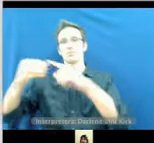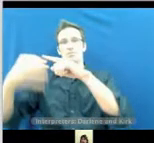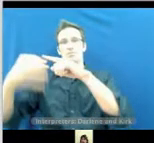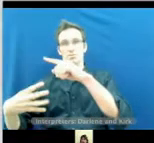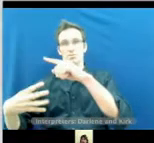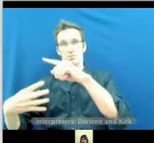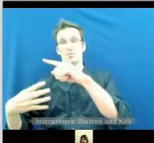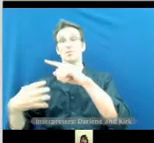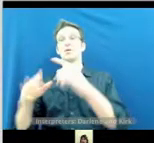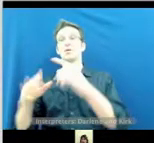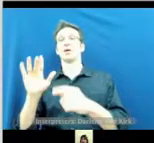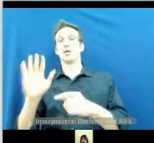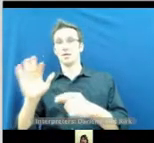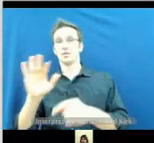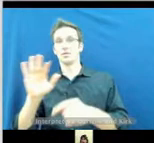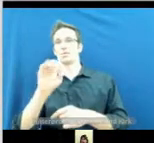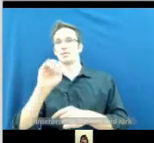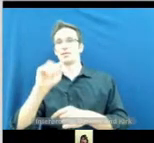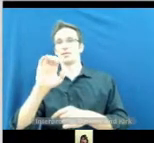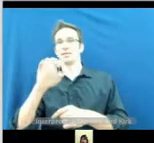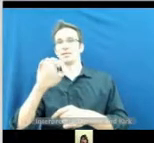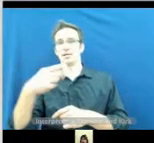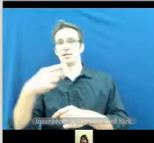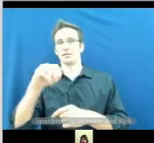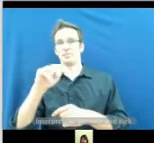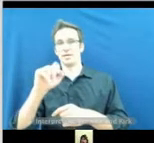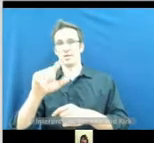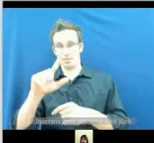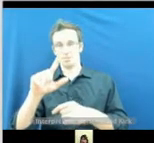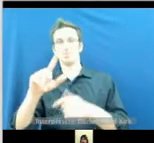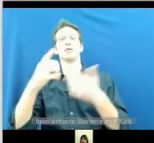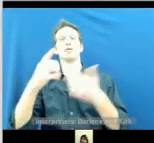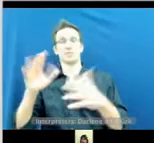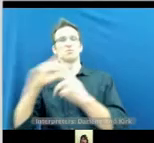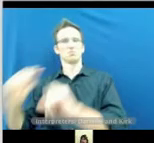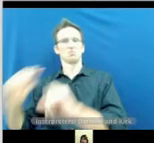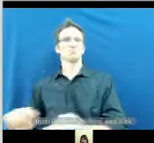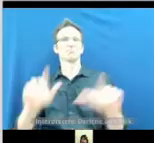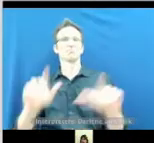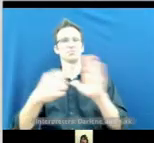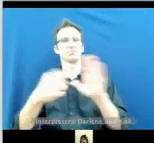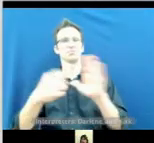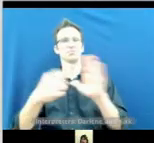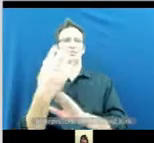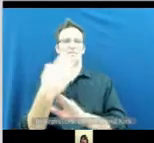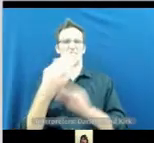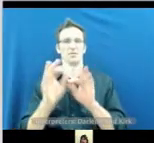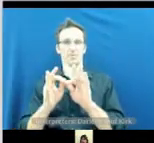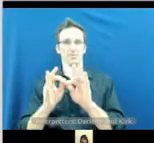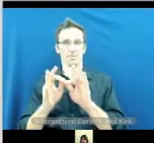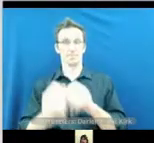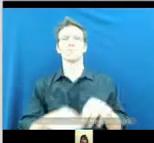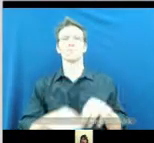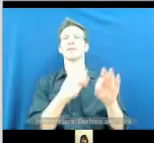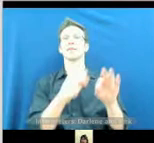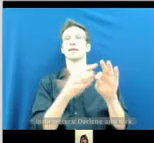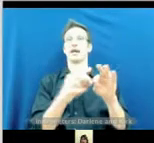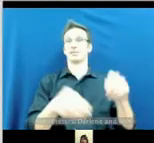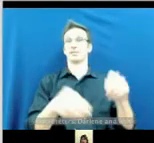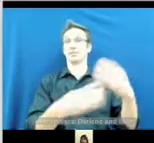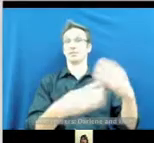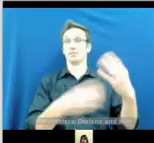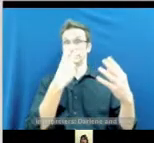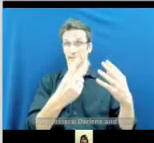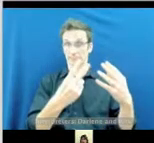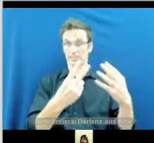Panel. Then you can resize the video box. To open the captioning, click on the captioning icon on